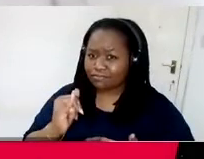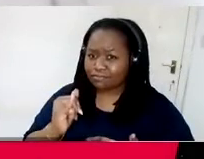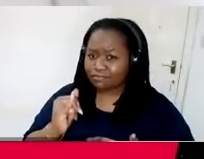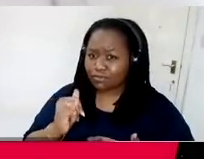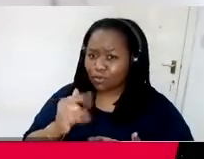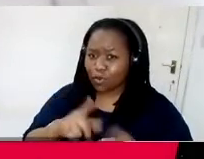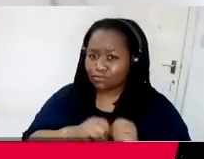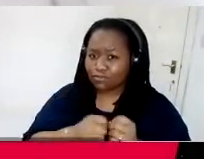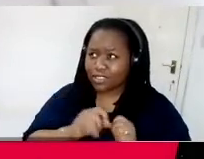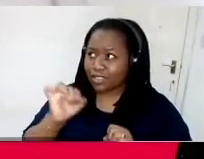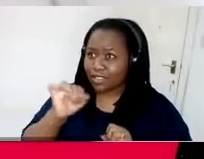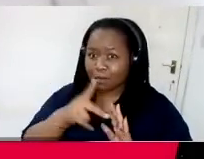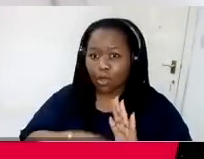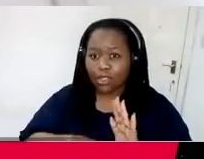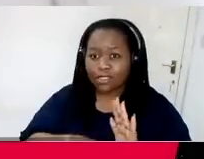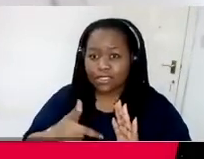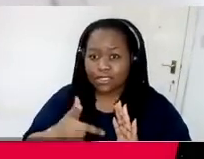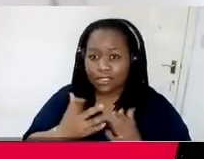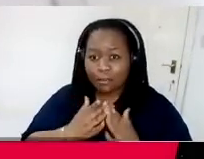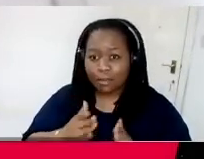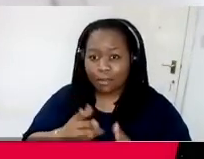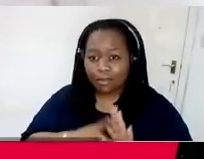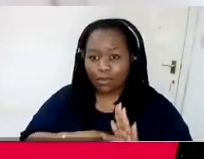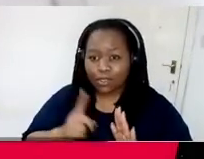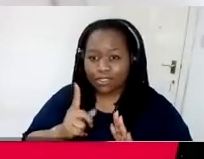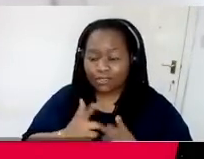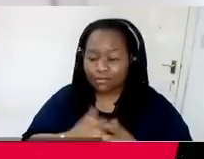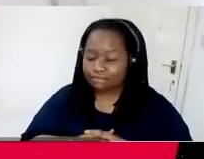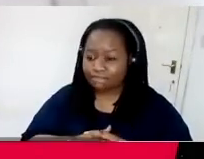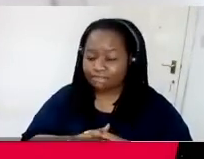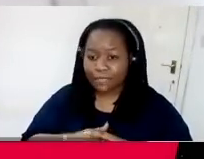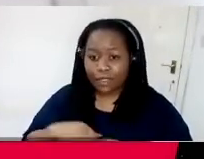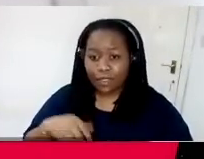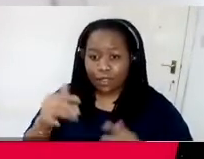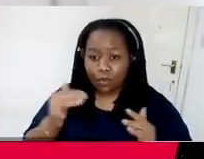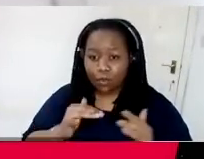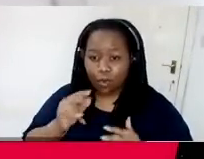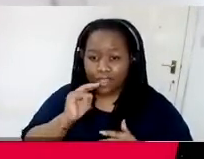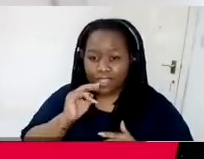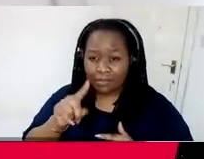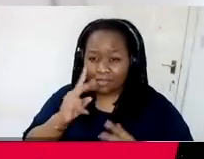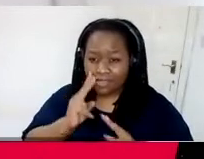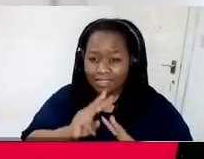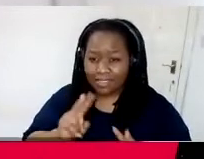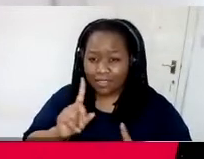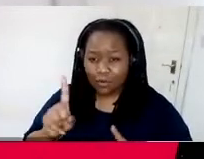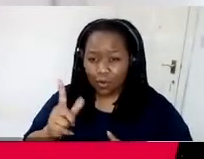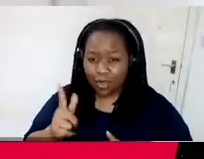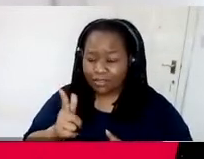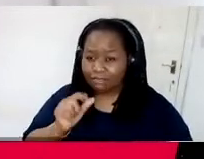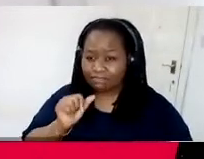policy? What we've seen from the war in Yemen is the systematic